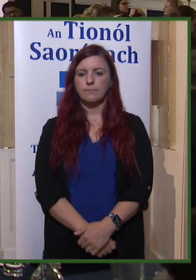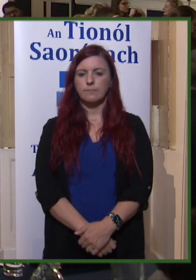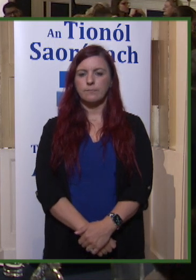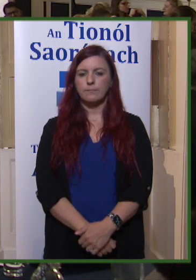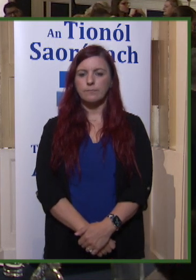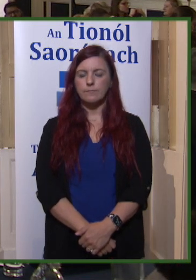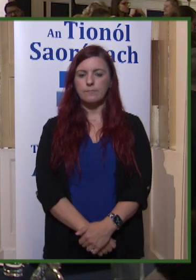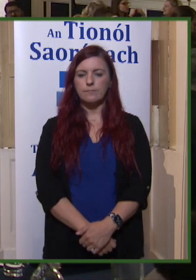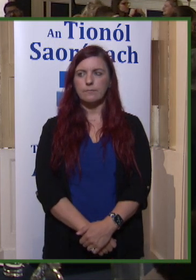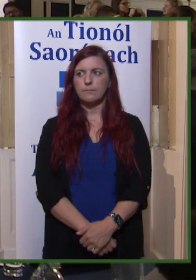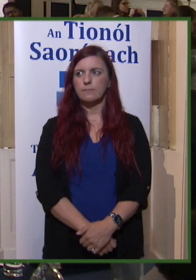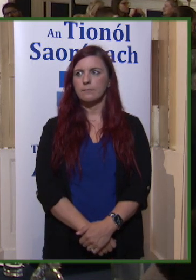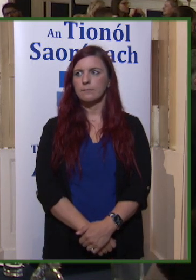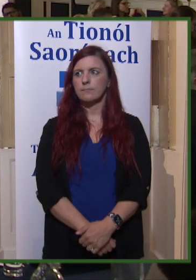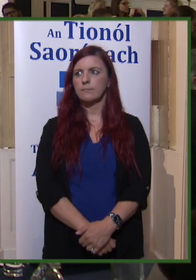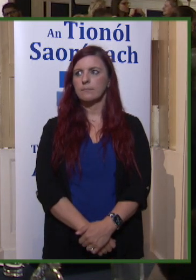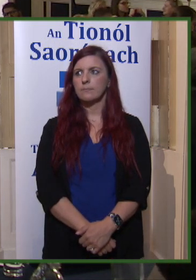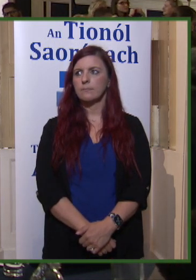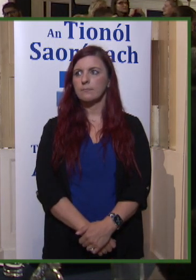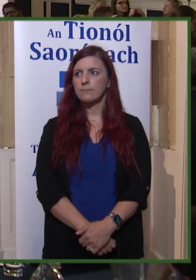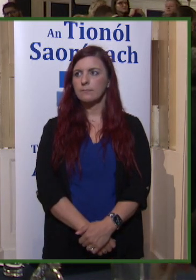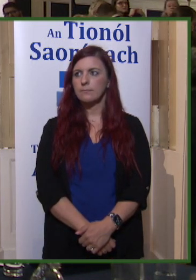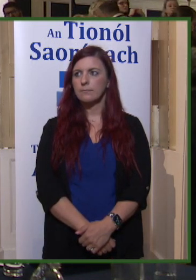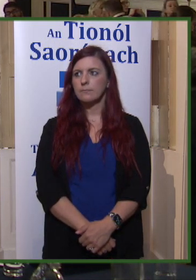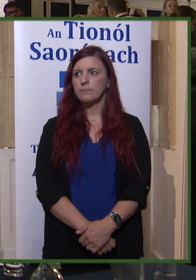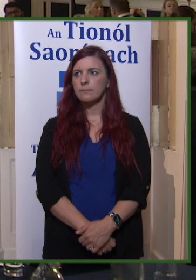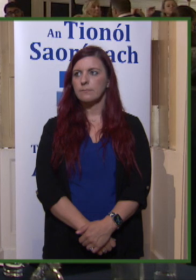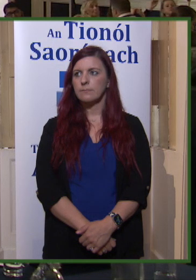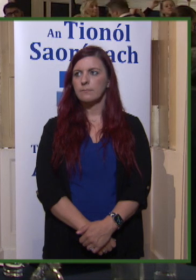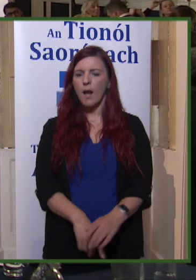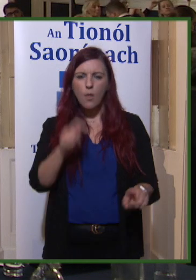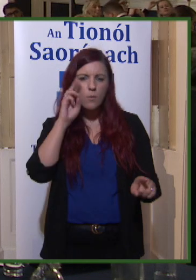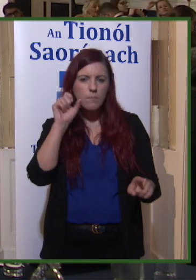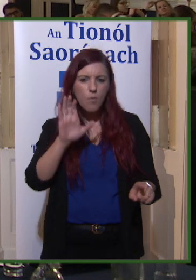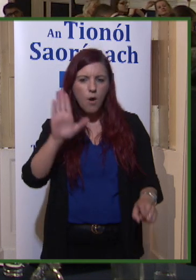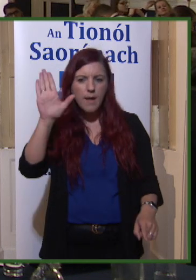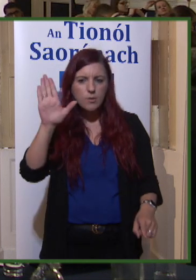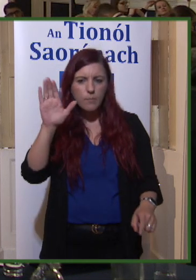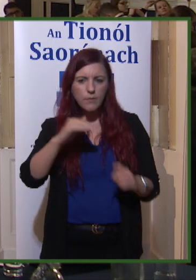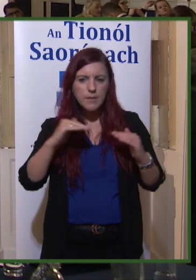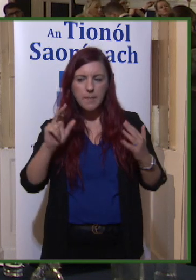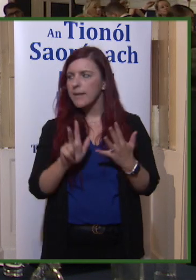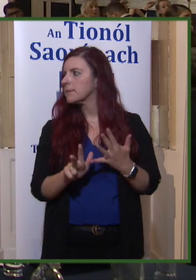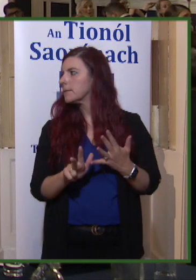Thank you. Sorry, it was Paul. It was Paul that was table 8.